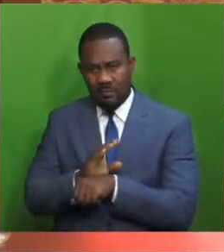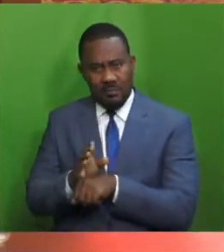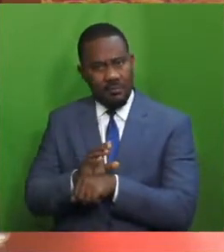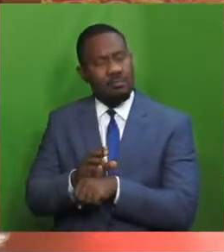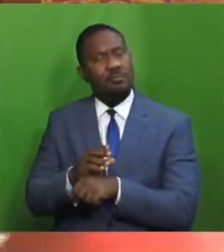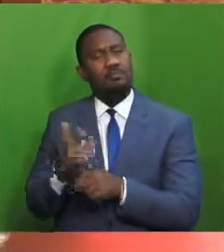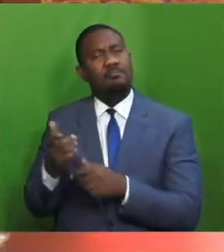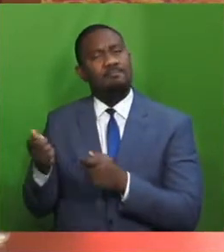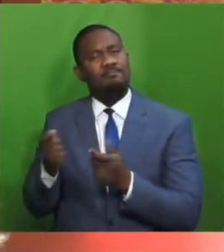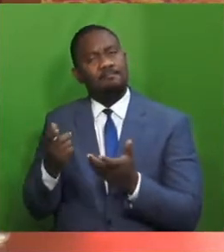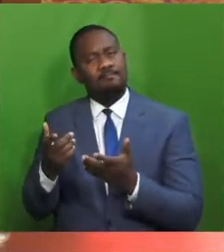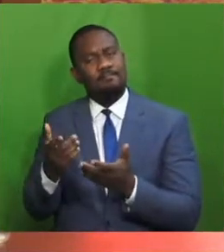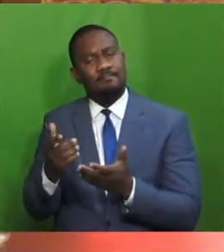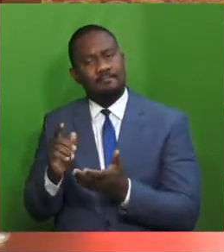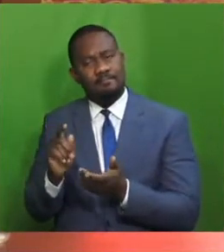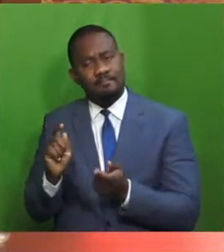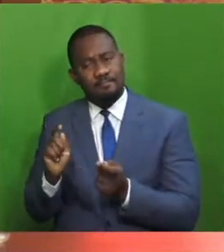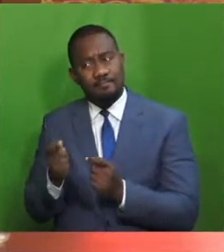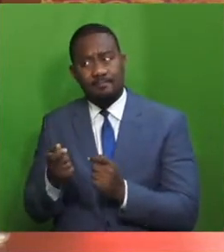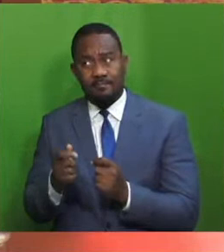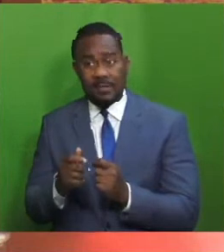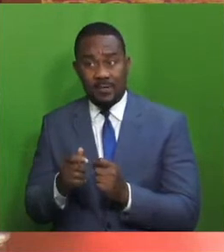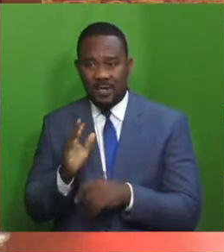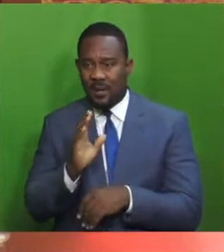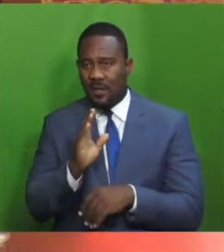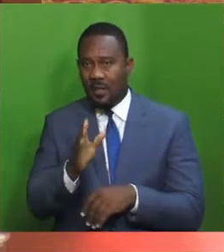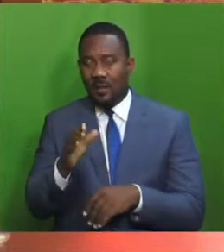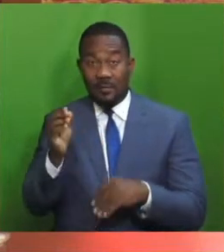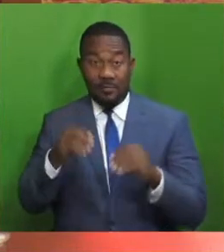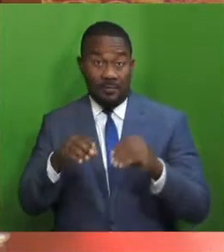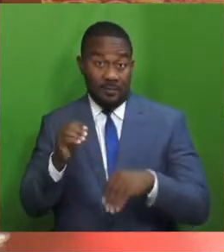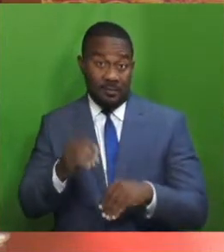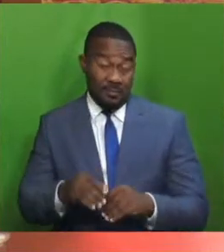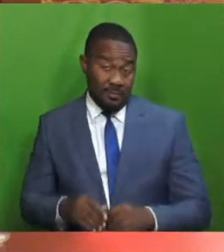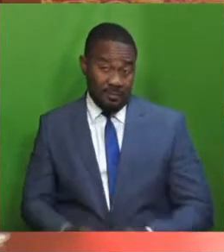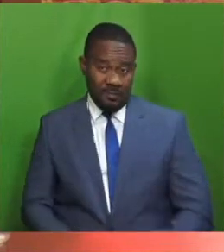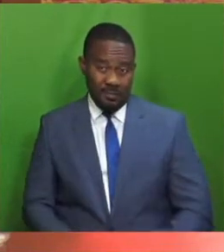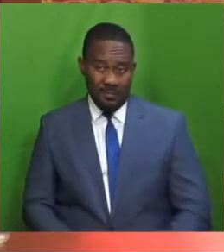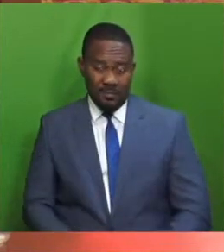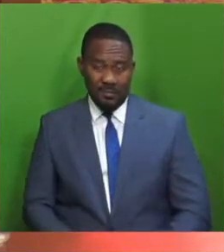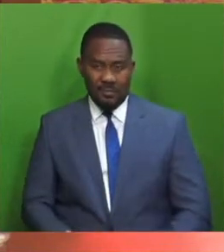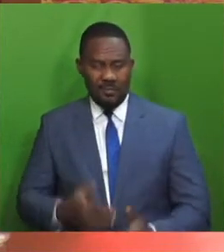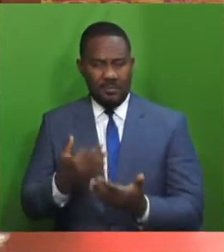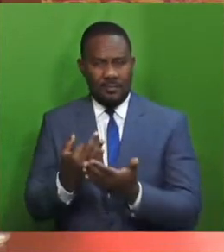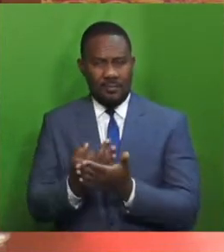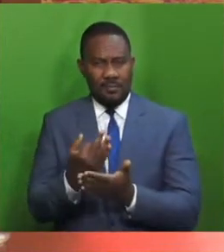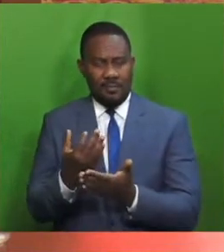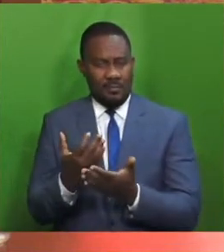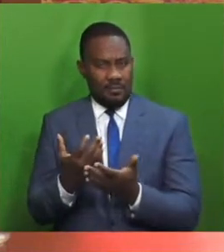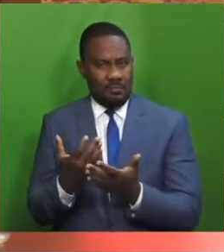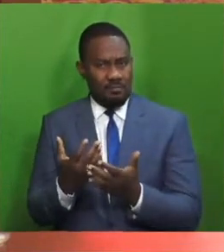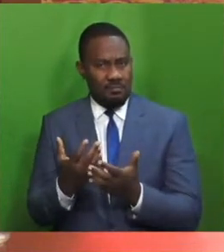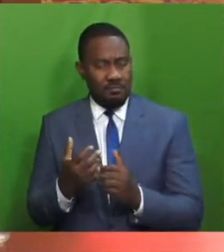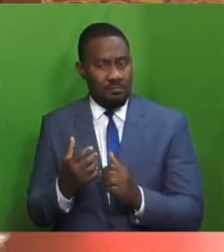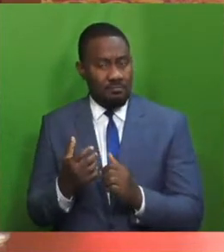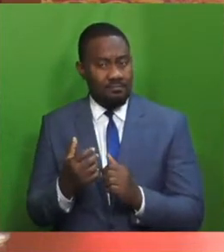reforms, intensified drive for foreign direct investments, enhanced financial support to local